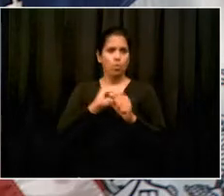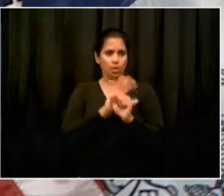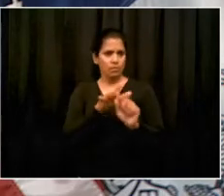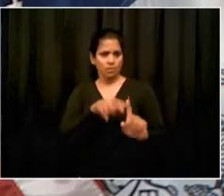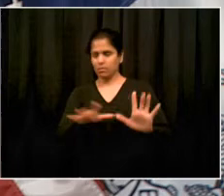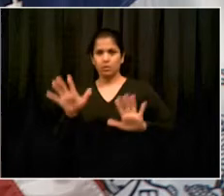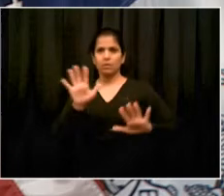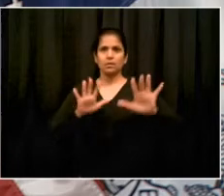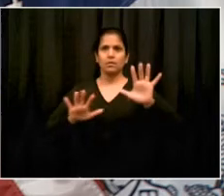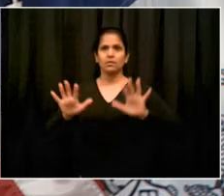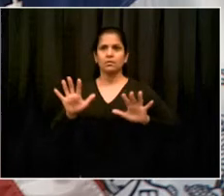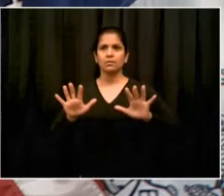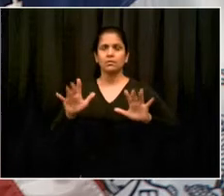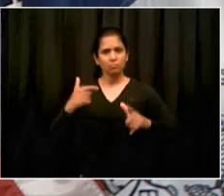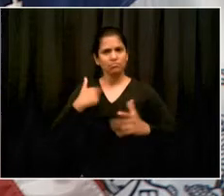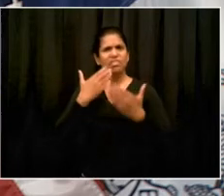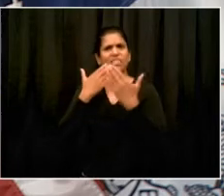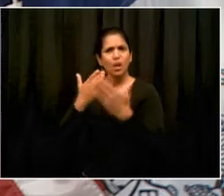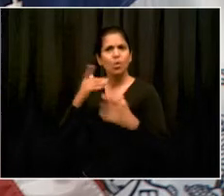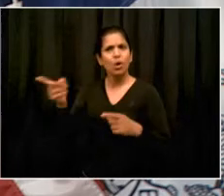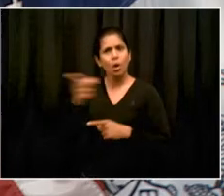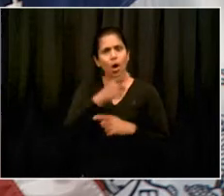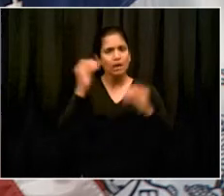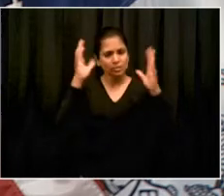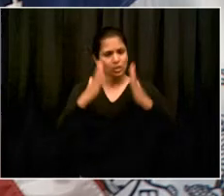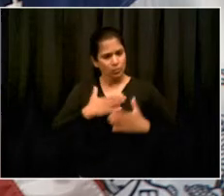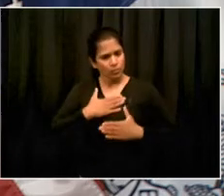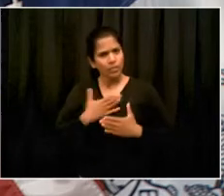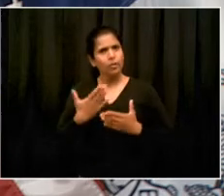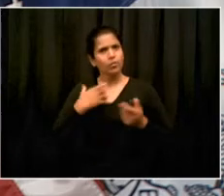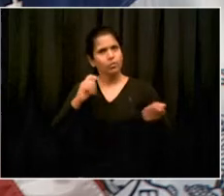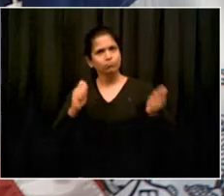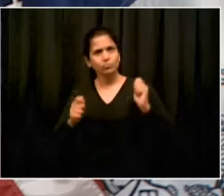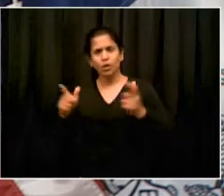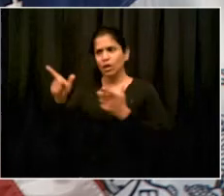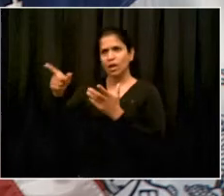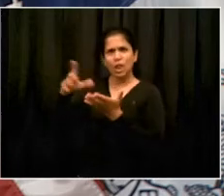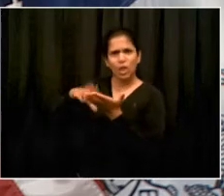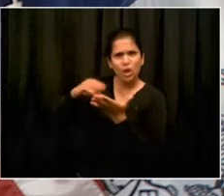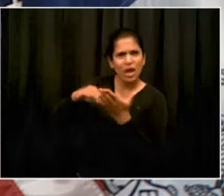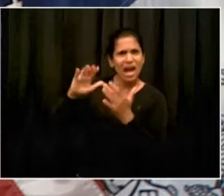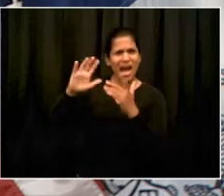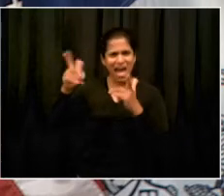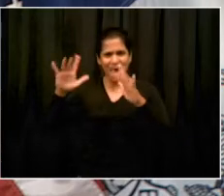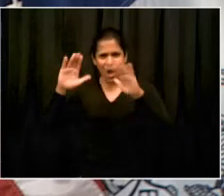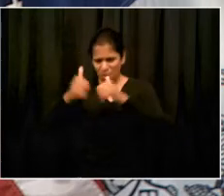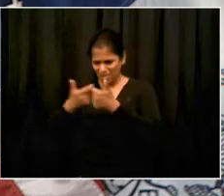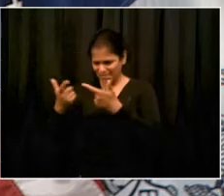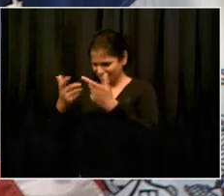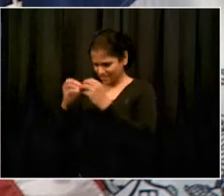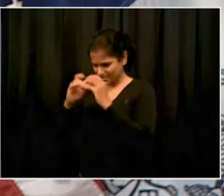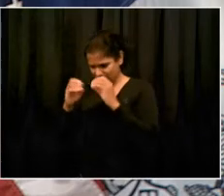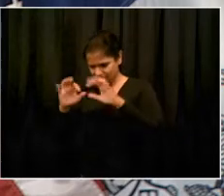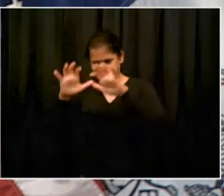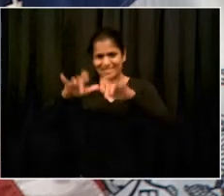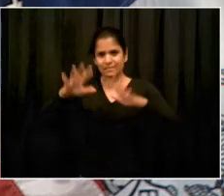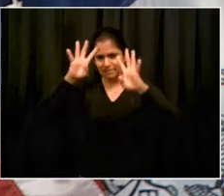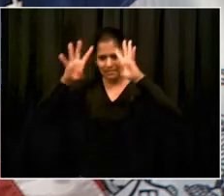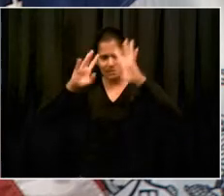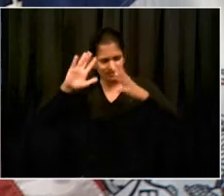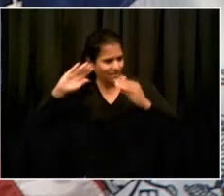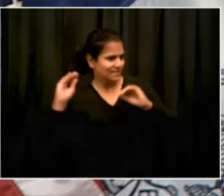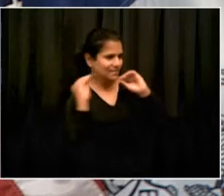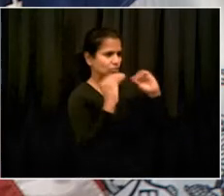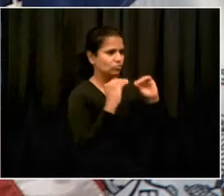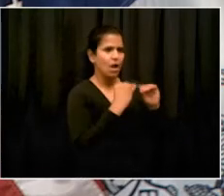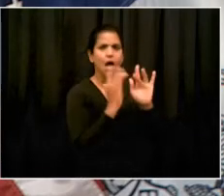learning with blended learning for kids who are home that day, with full-time remote all at once in the middle of a pandemic with the safety measures. It's